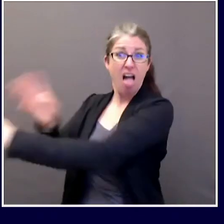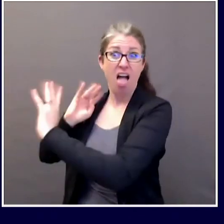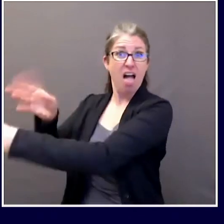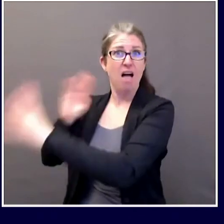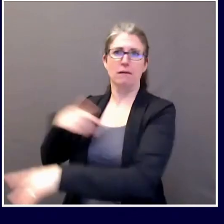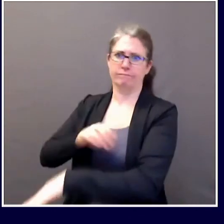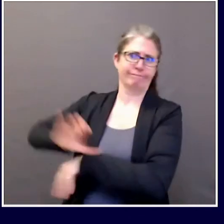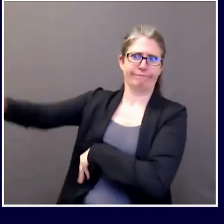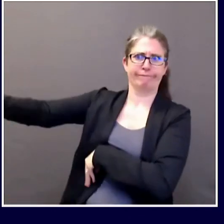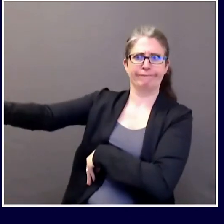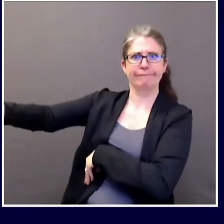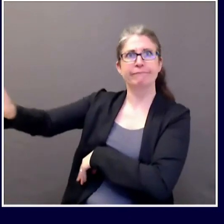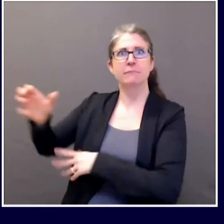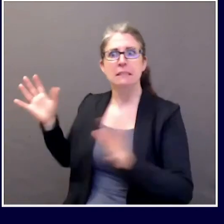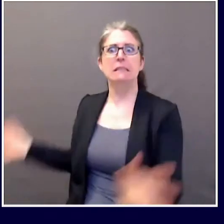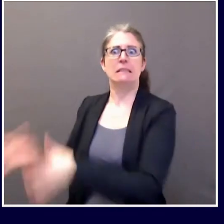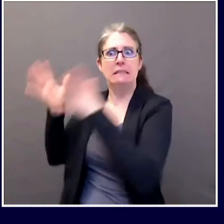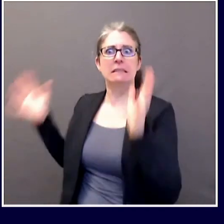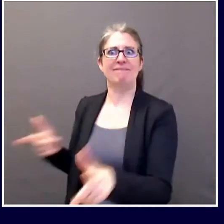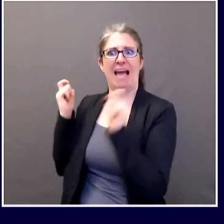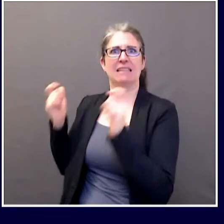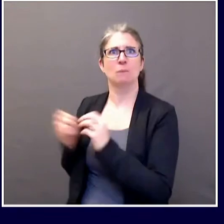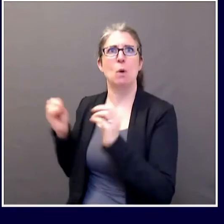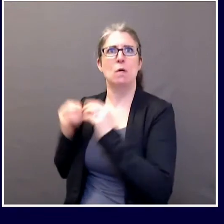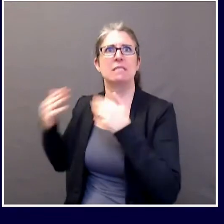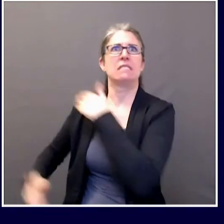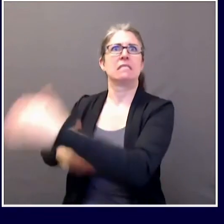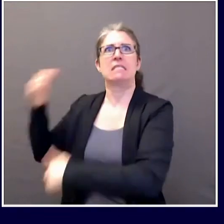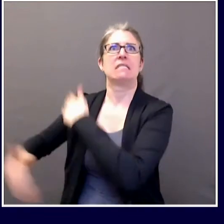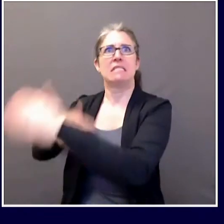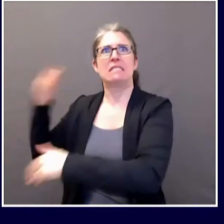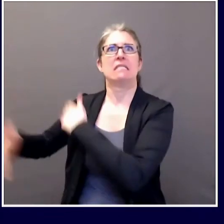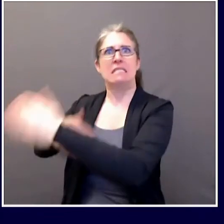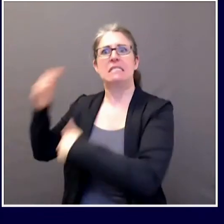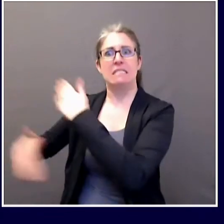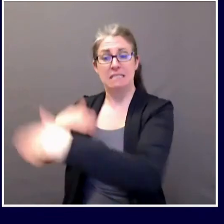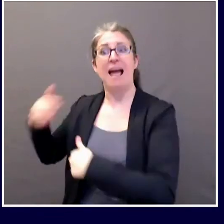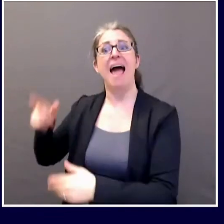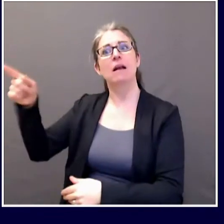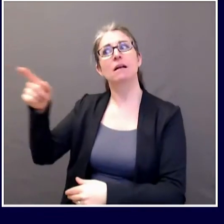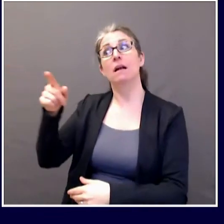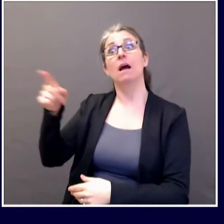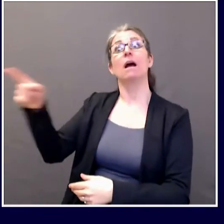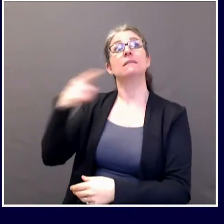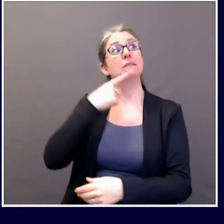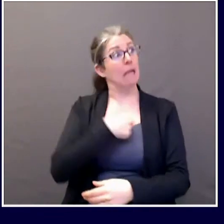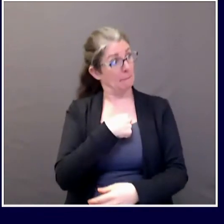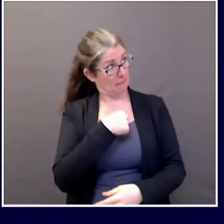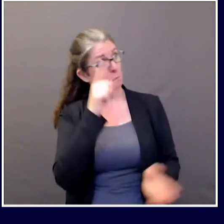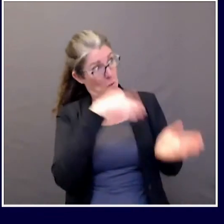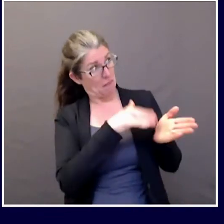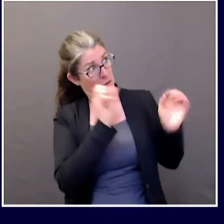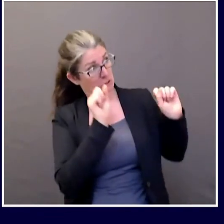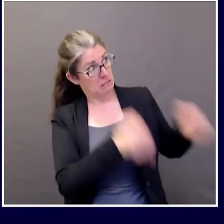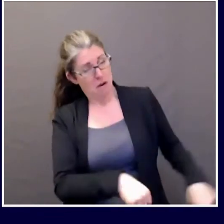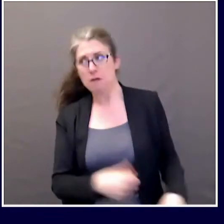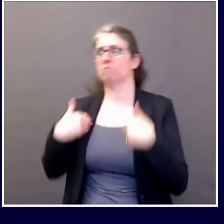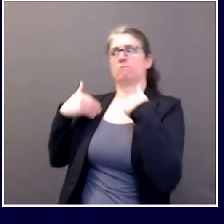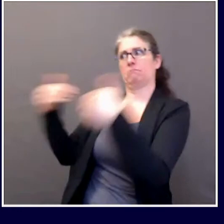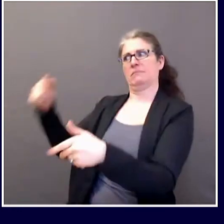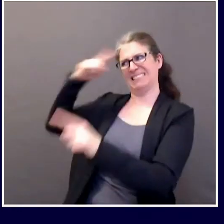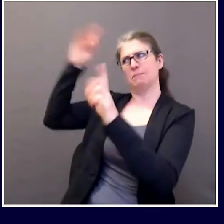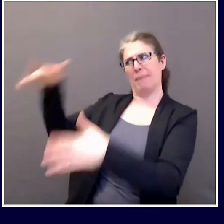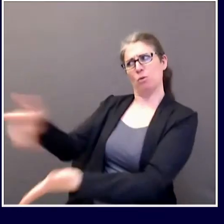quickly. That's ultimately what we are looking for here. All of that will change as supply increases.